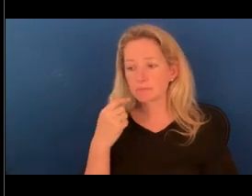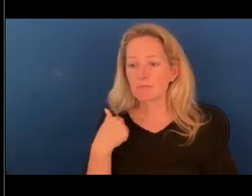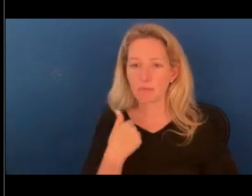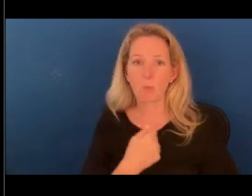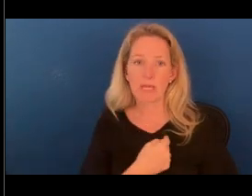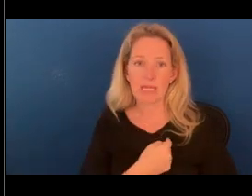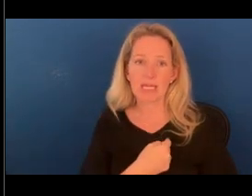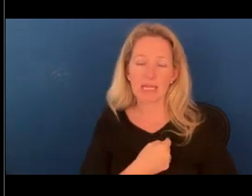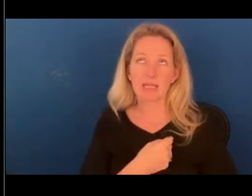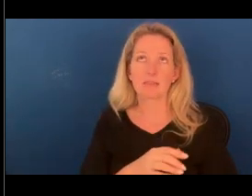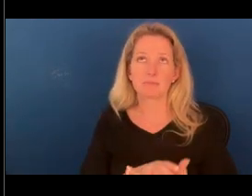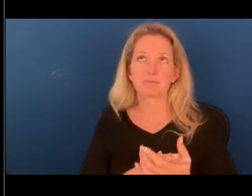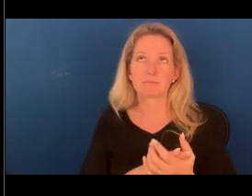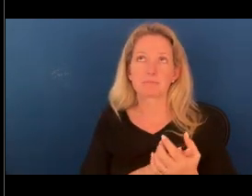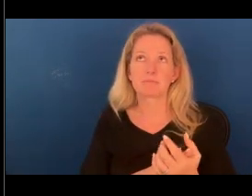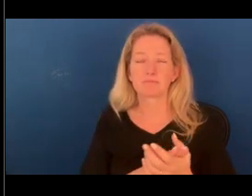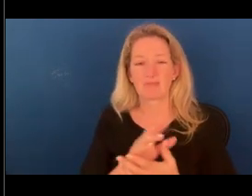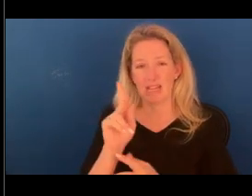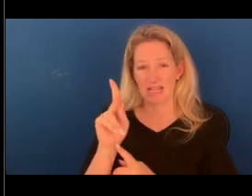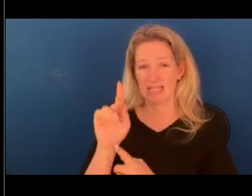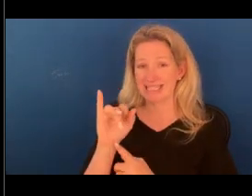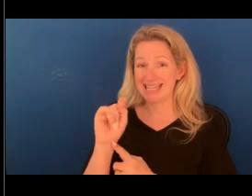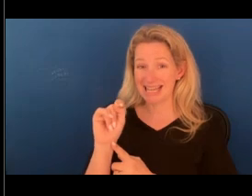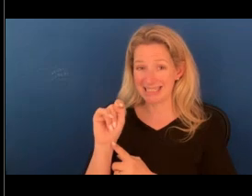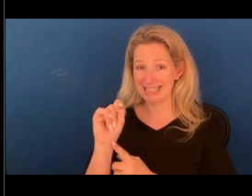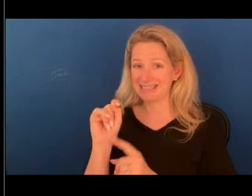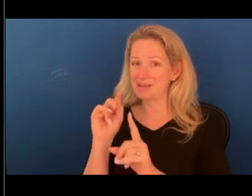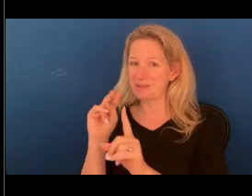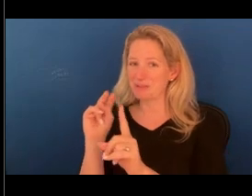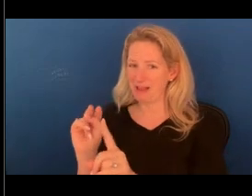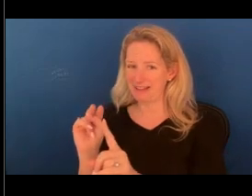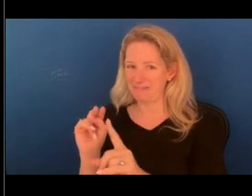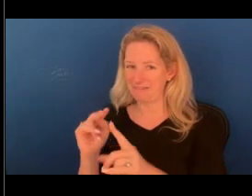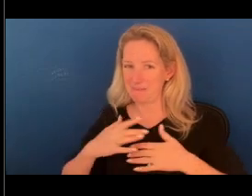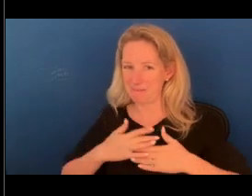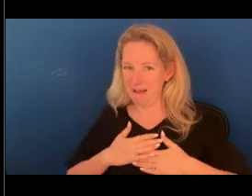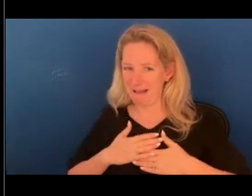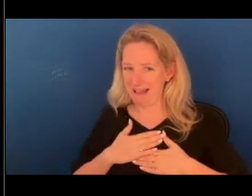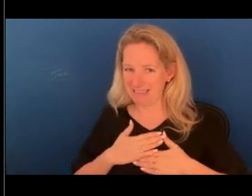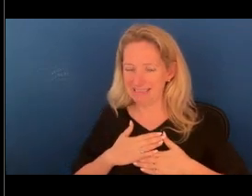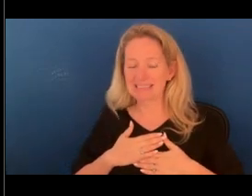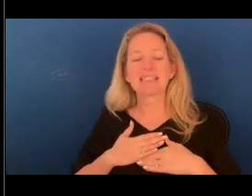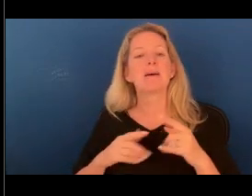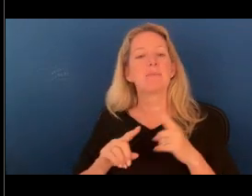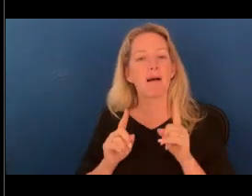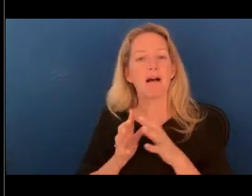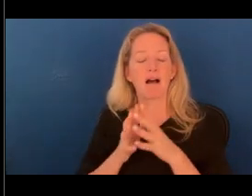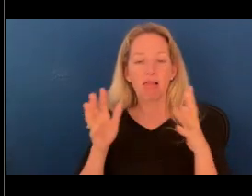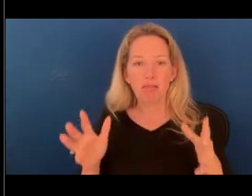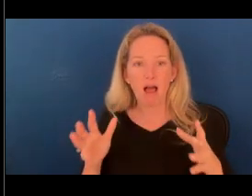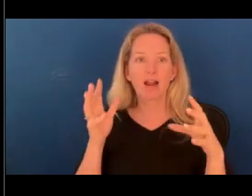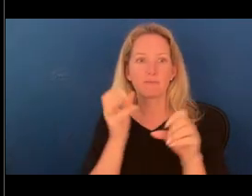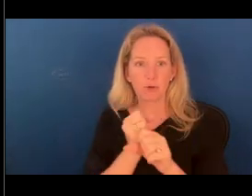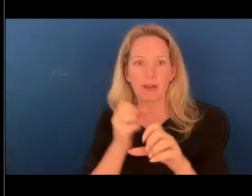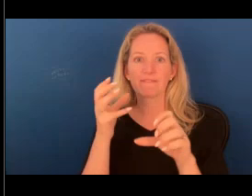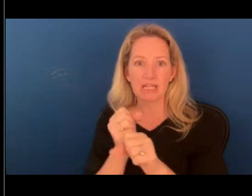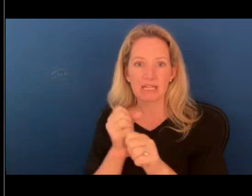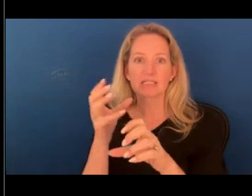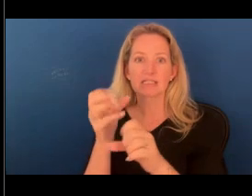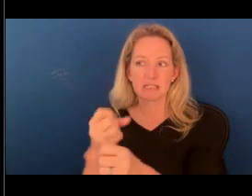and this is Kit's perspective, not Senator Murkowski's perspective, but there's been a lot of briefings on the Hill that have gotten